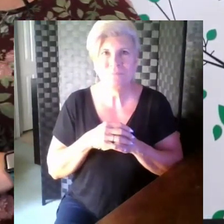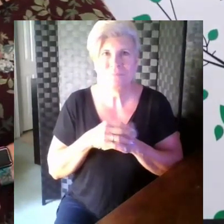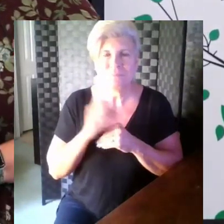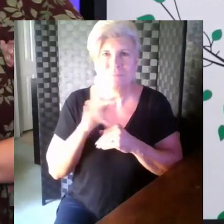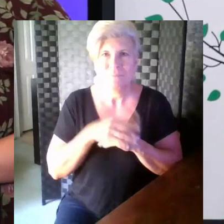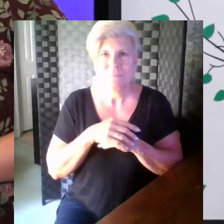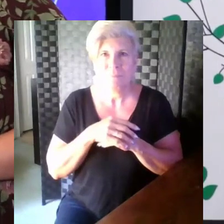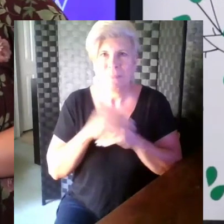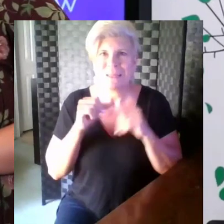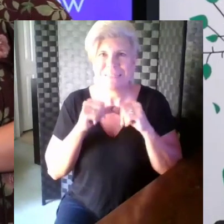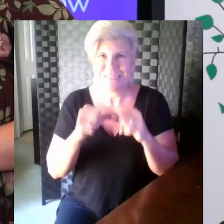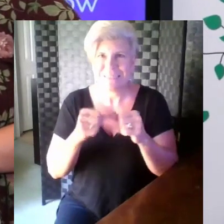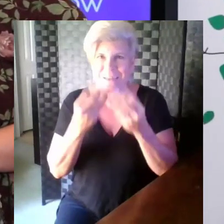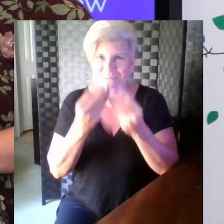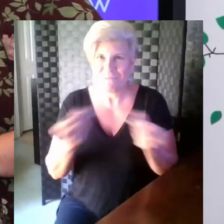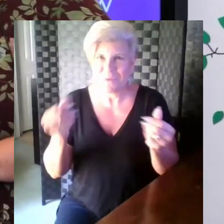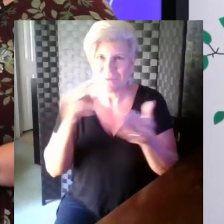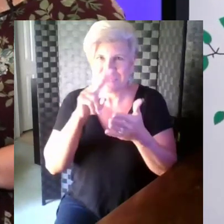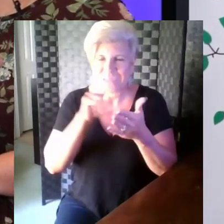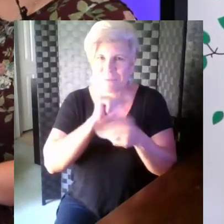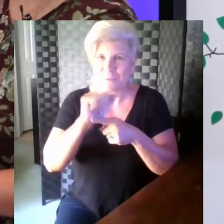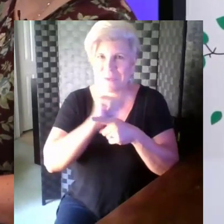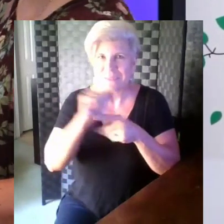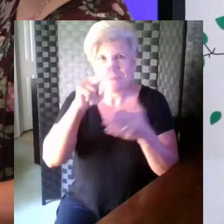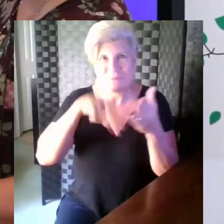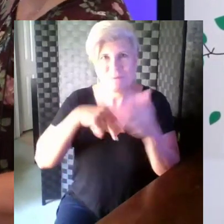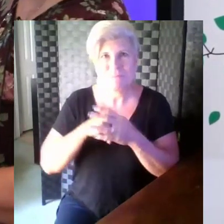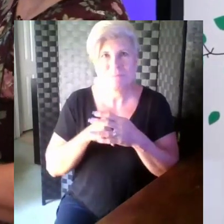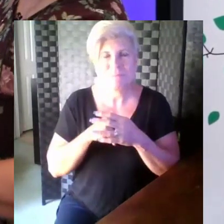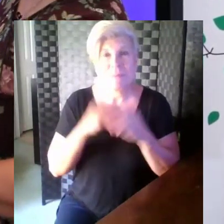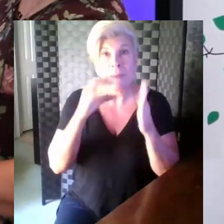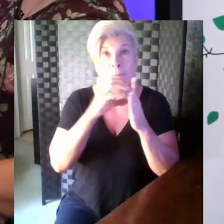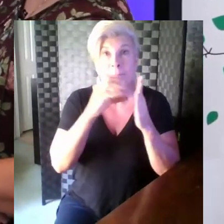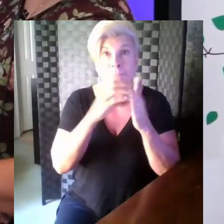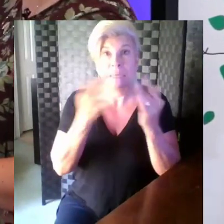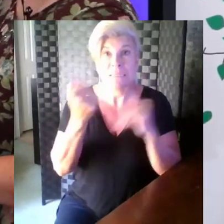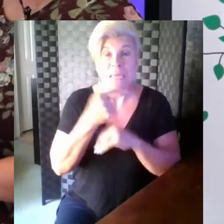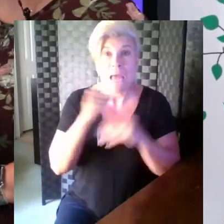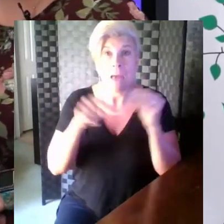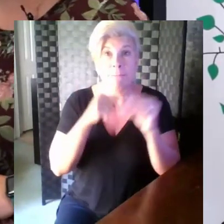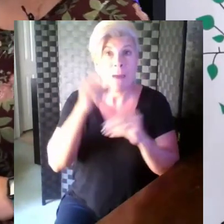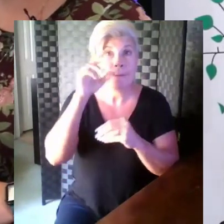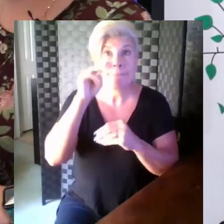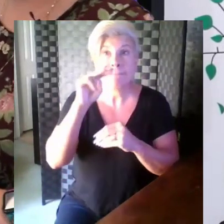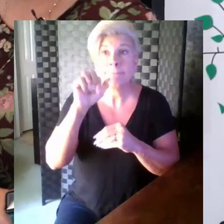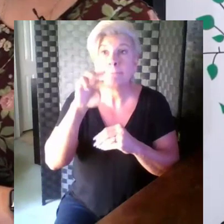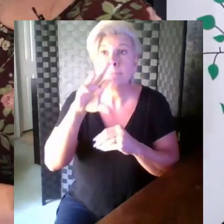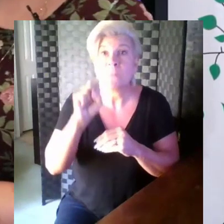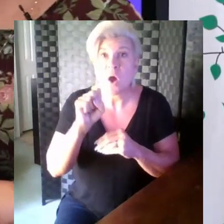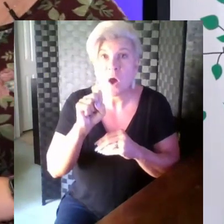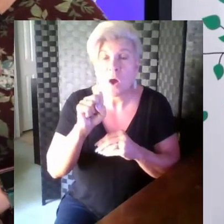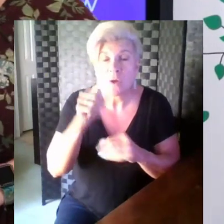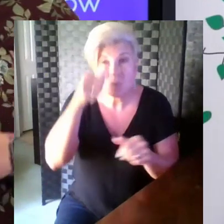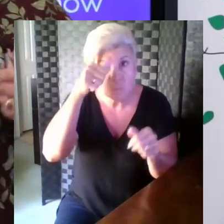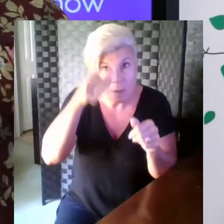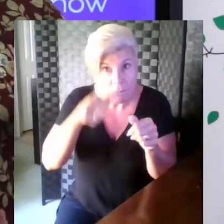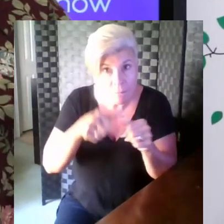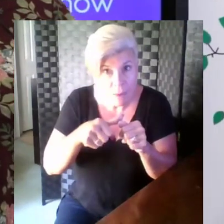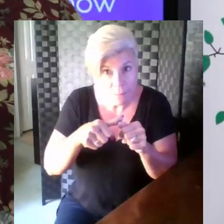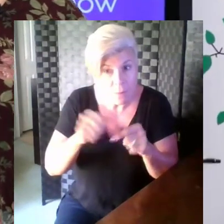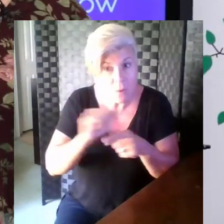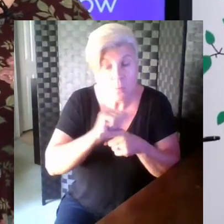All right, let's go on to some fluency practice. Our passage today is about Mars. Now remember,